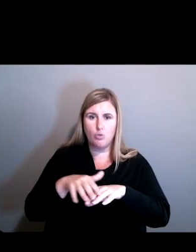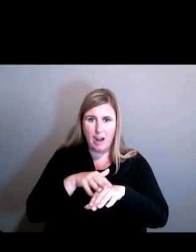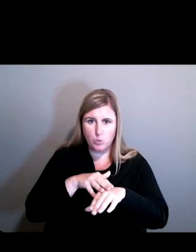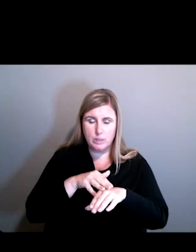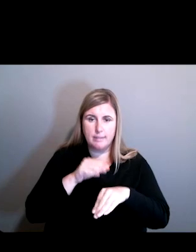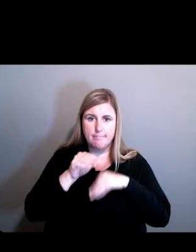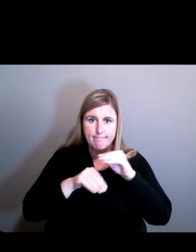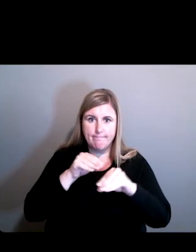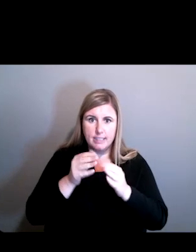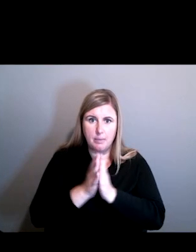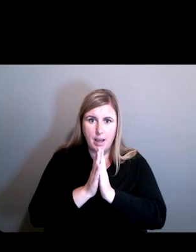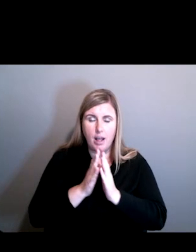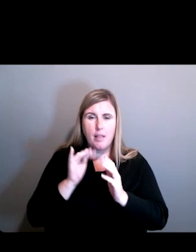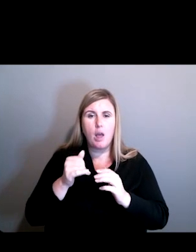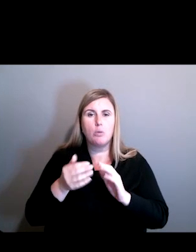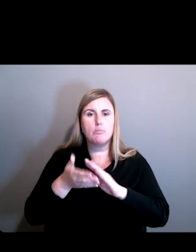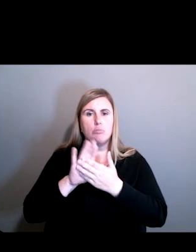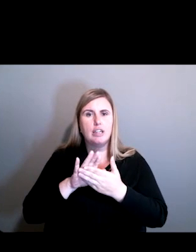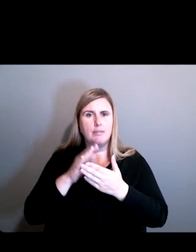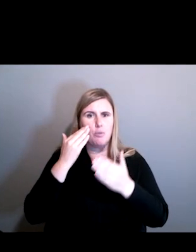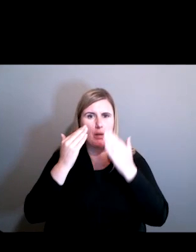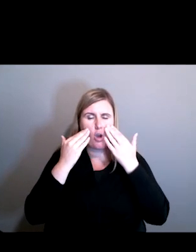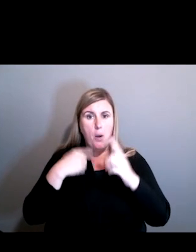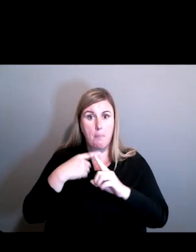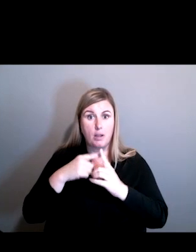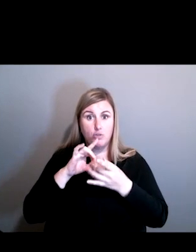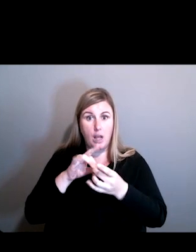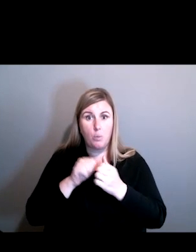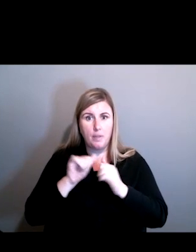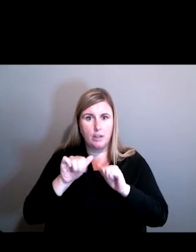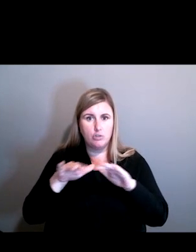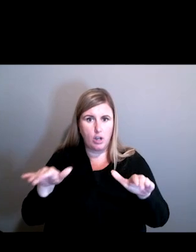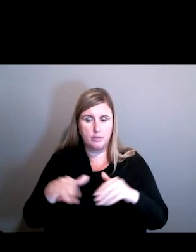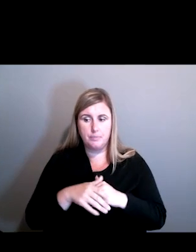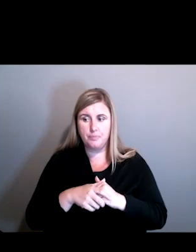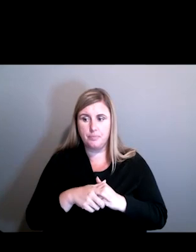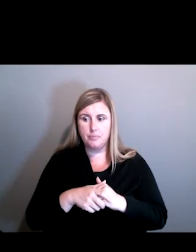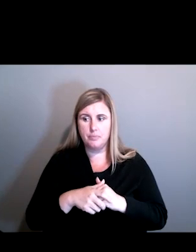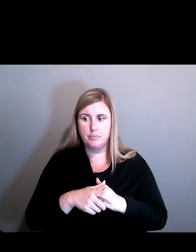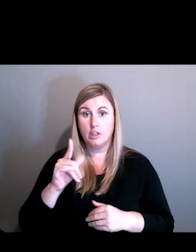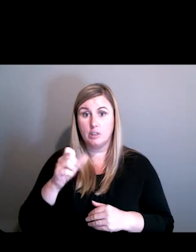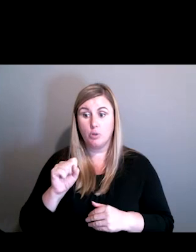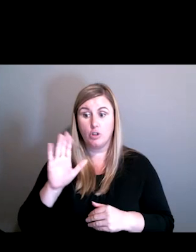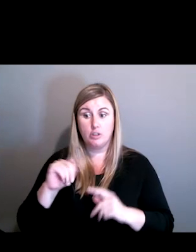build the familiarity or positive relationship that we have with that child.